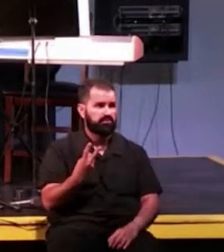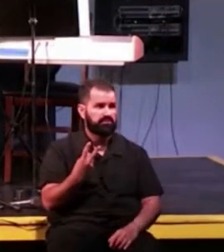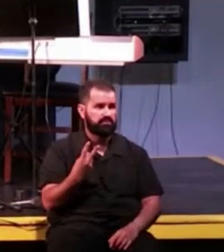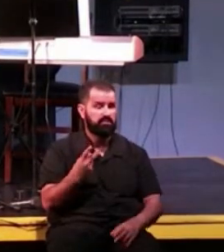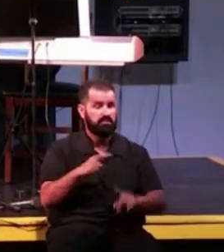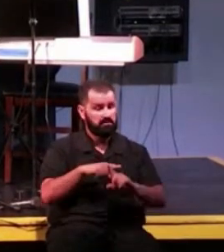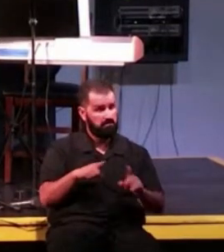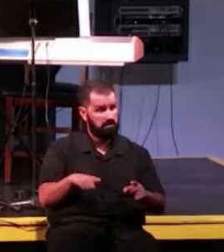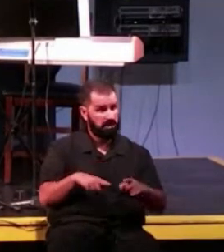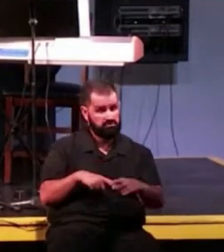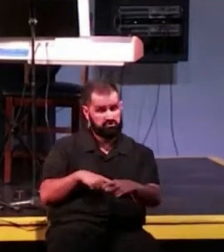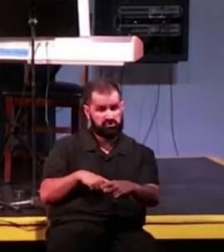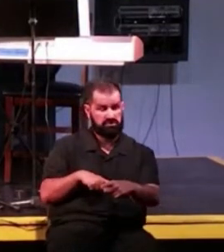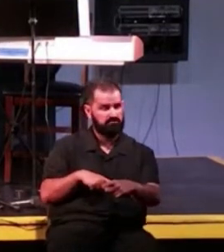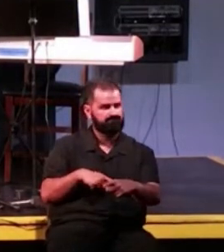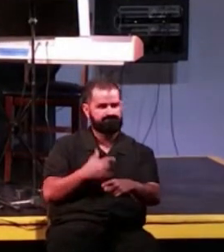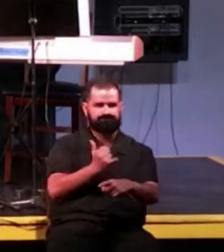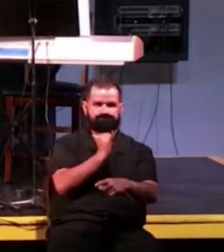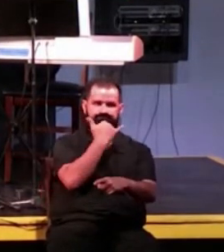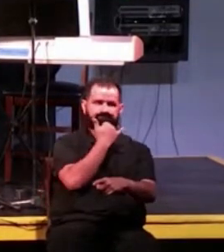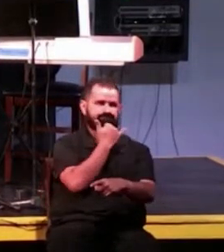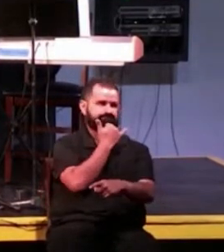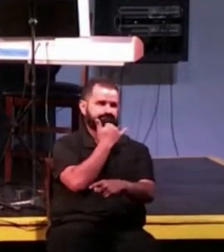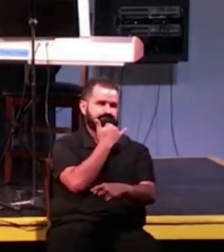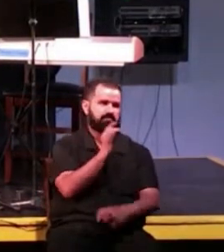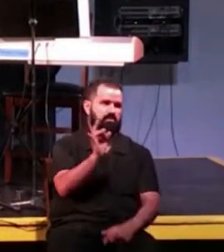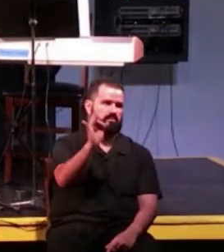But Naomi, she made a terrible mistake.